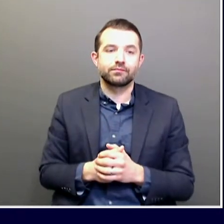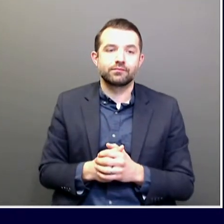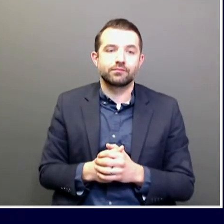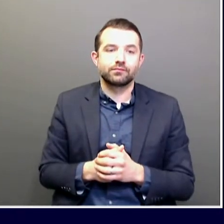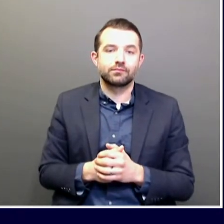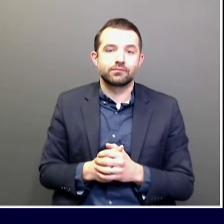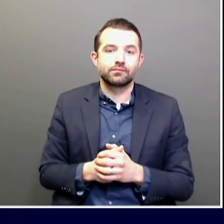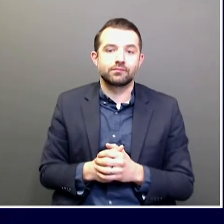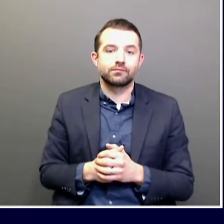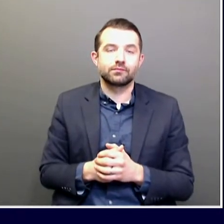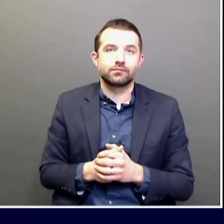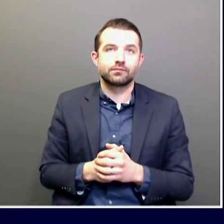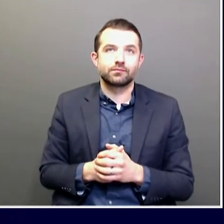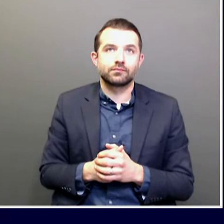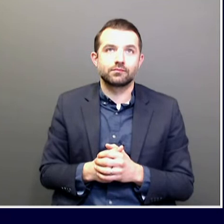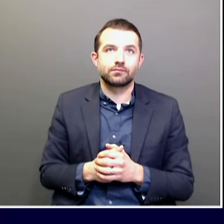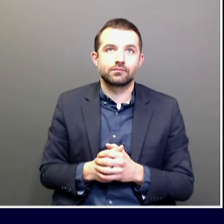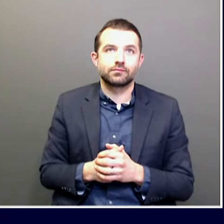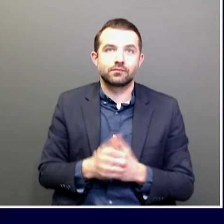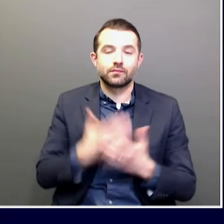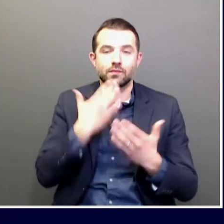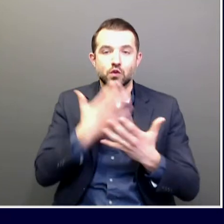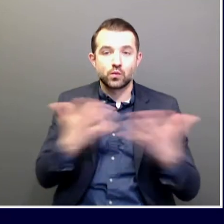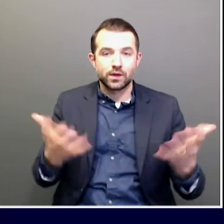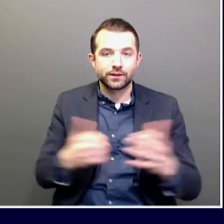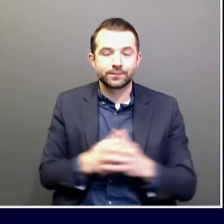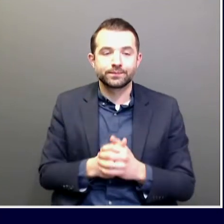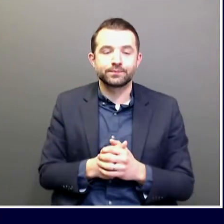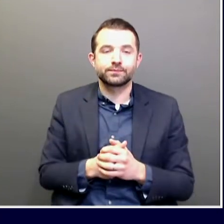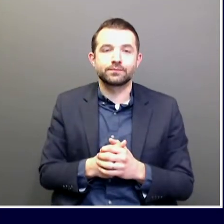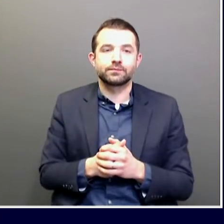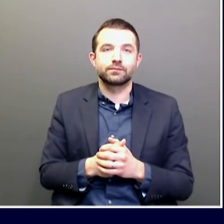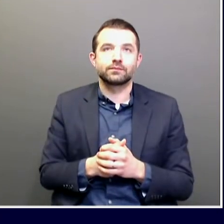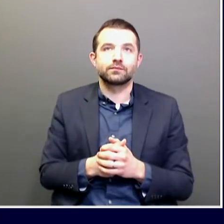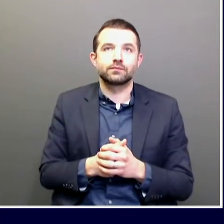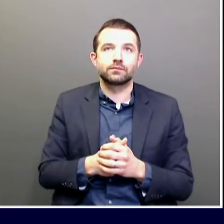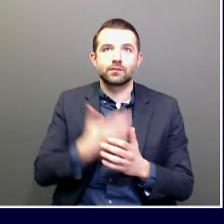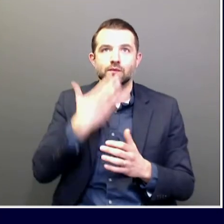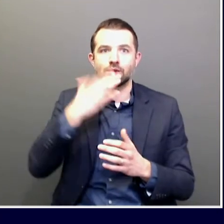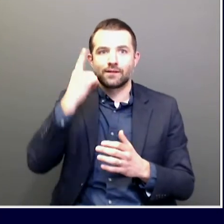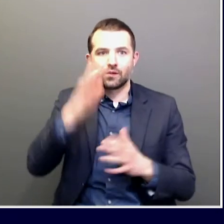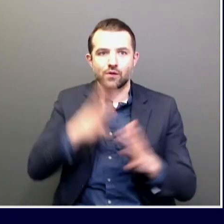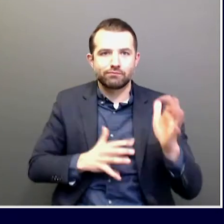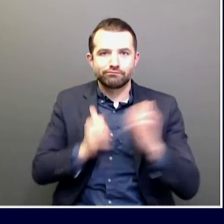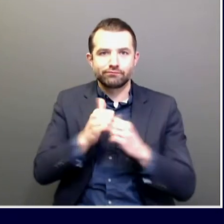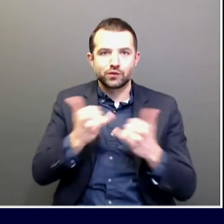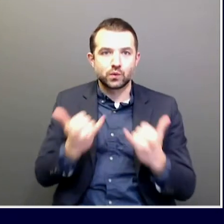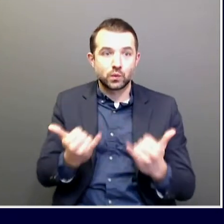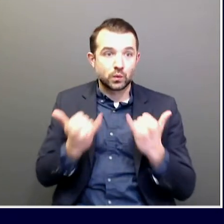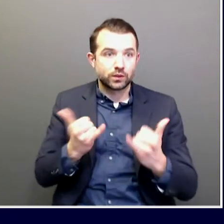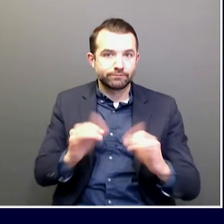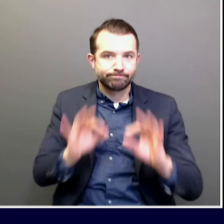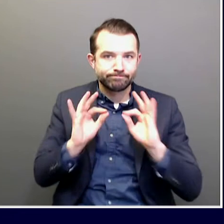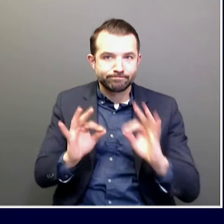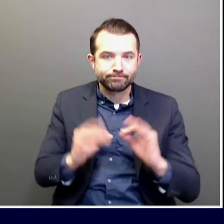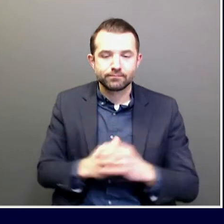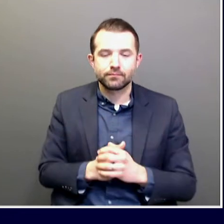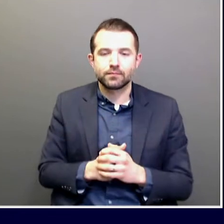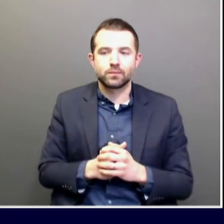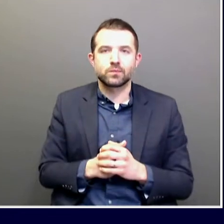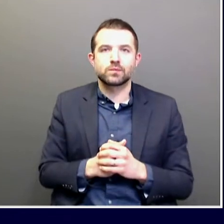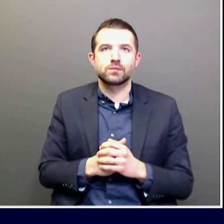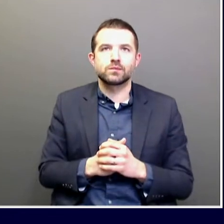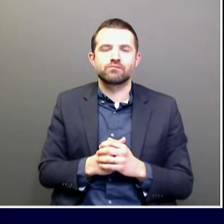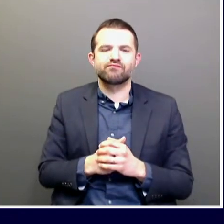latest guidance or lack of coming from the White House about mask use. Is there any new guidance coming from the